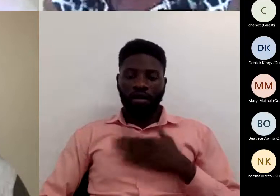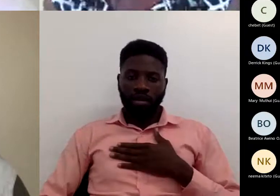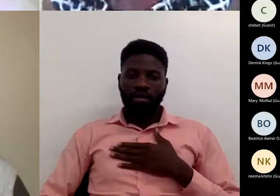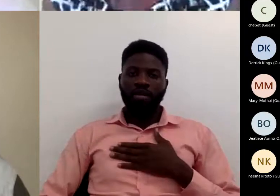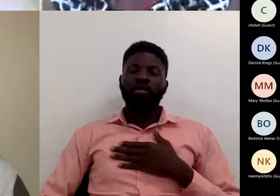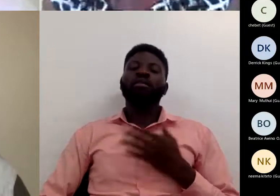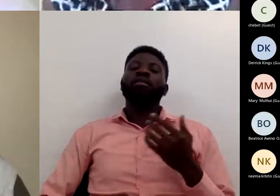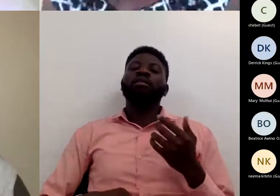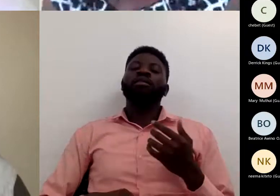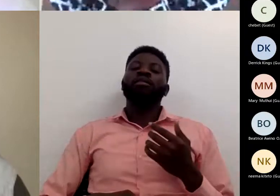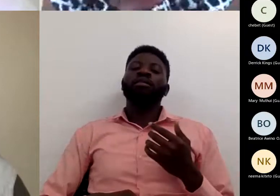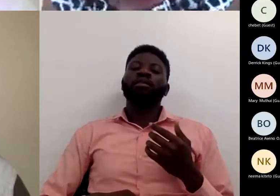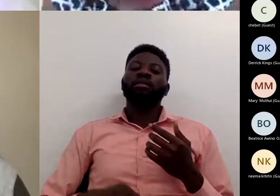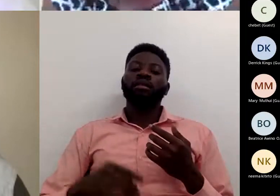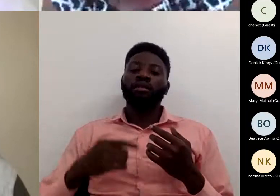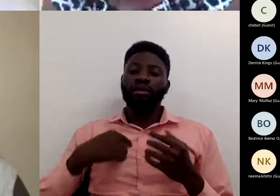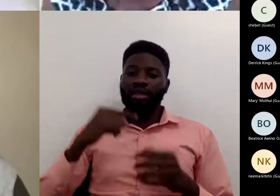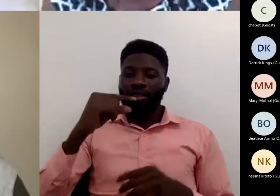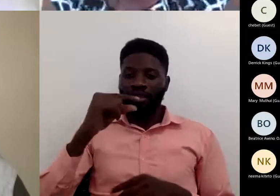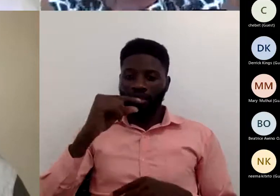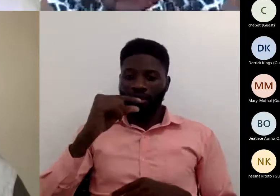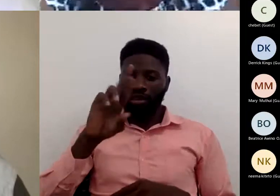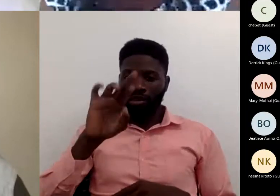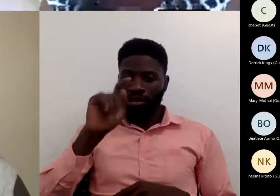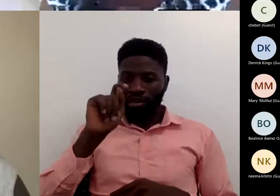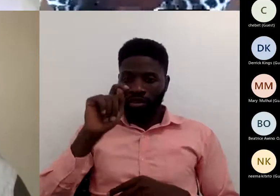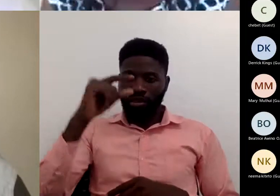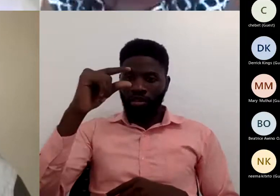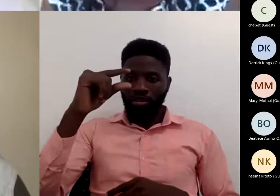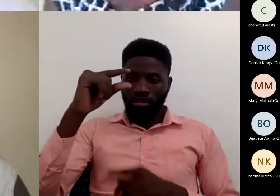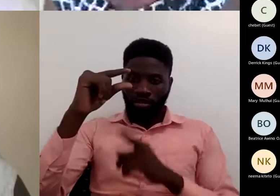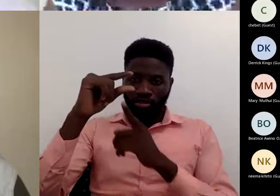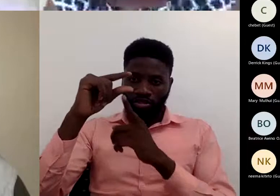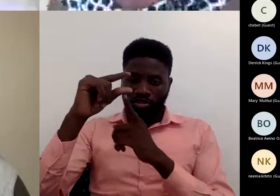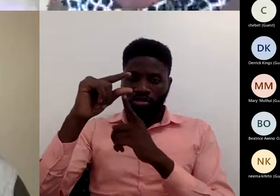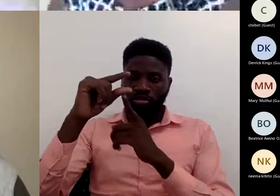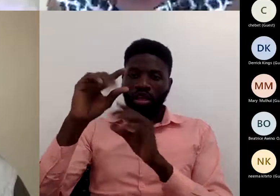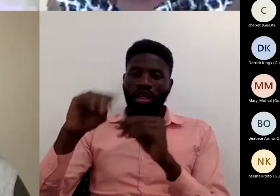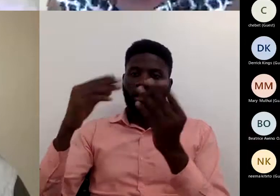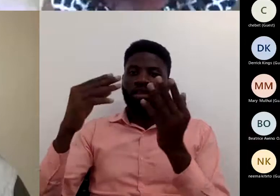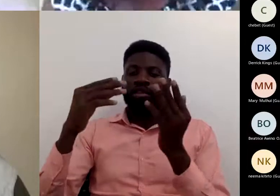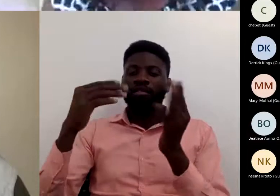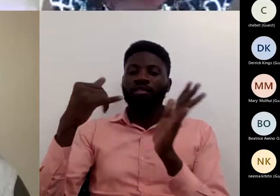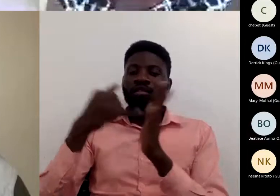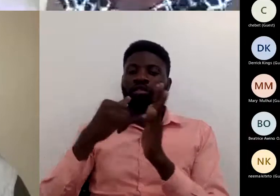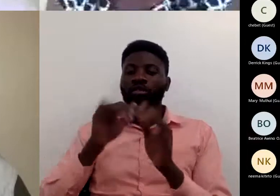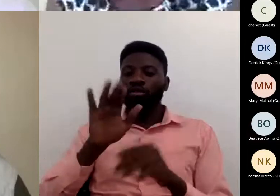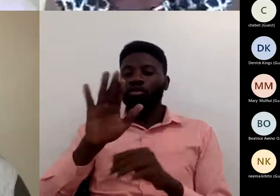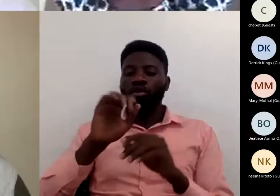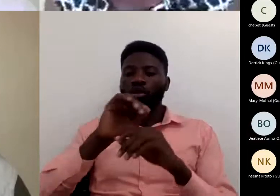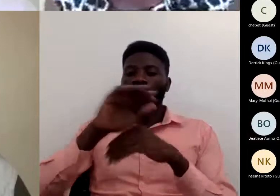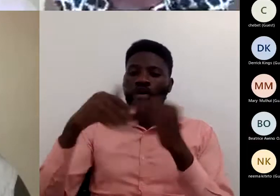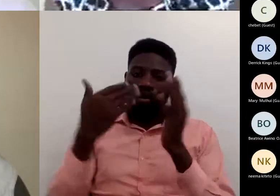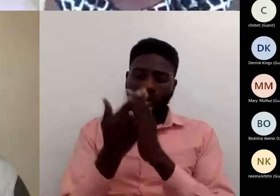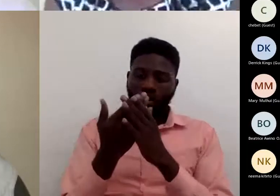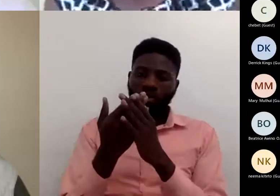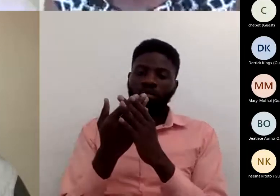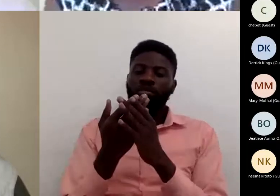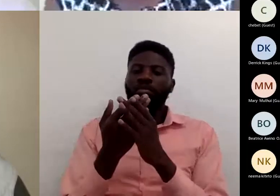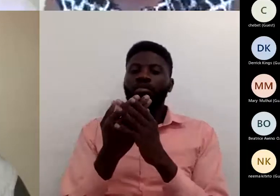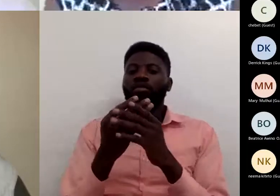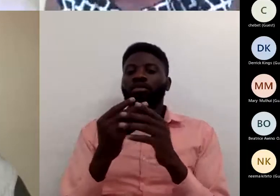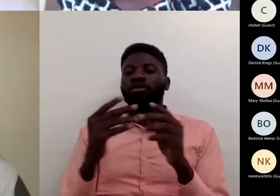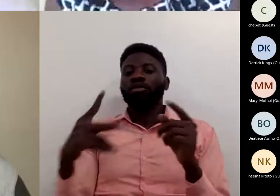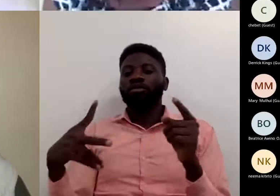follows. The G for grit stands for give it your all at all times. Do not cut shortcuts. The